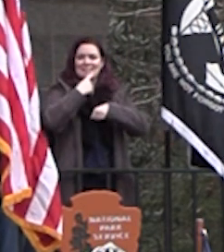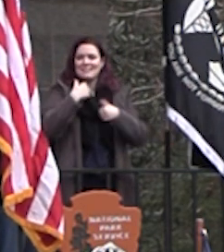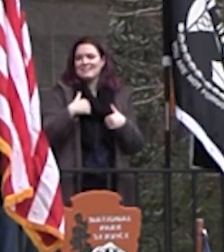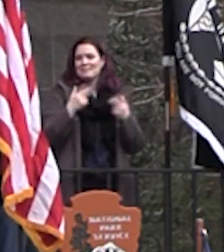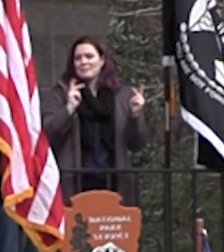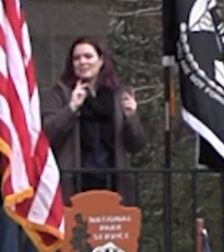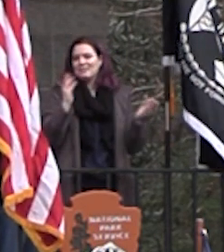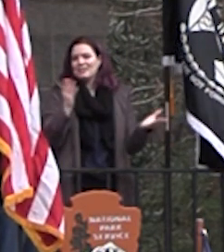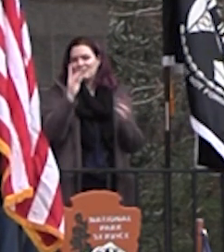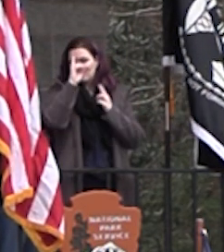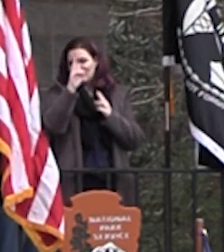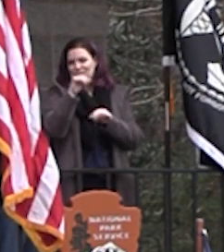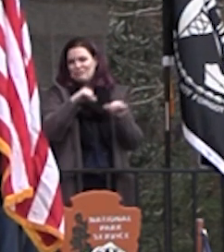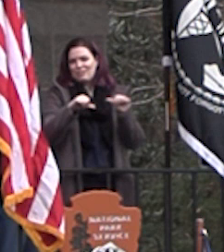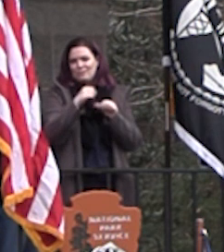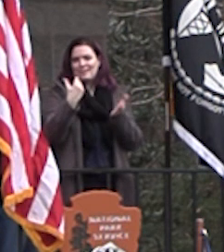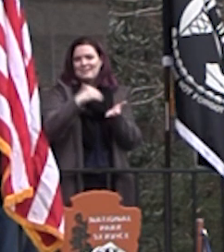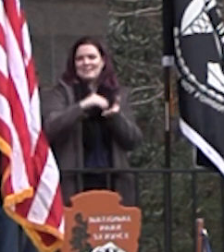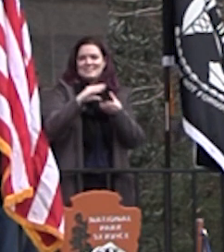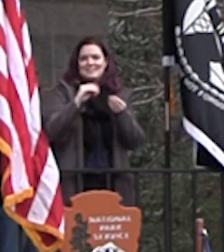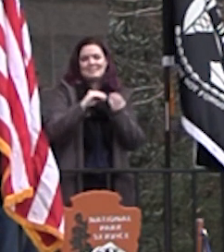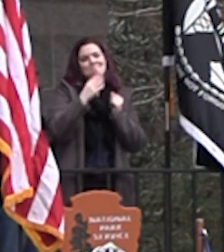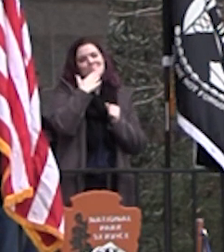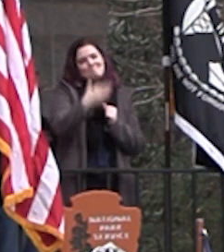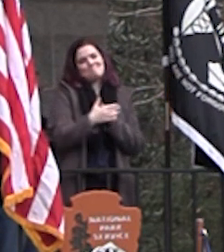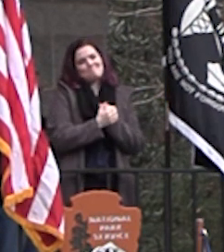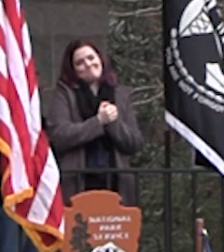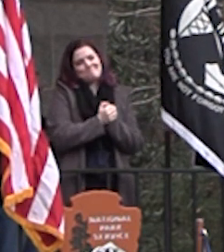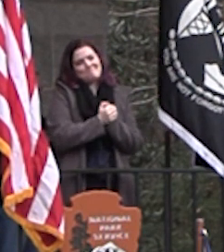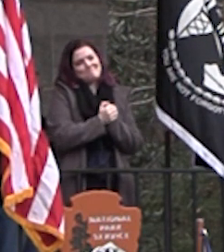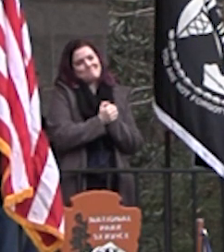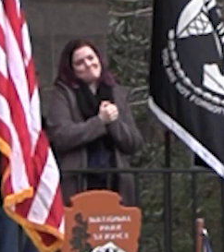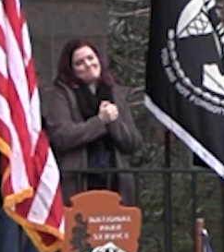people that are here today, we again say thank you.